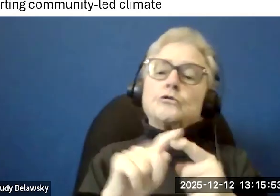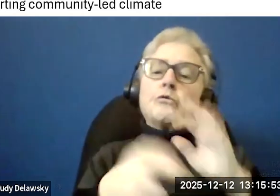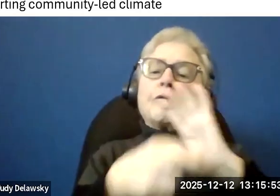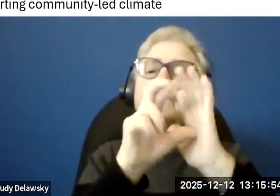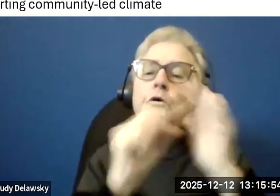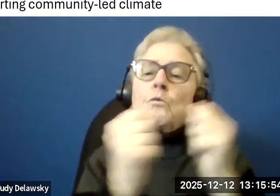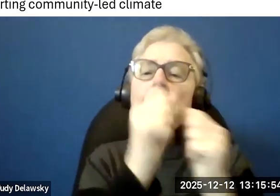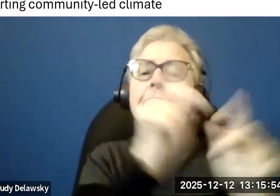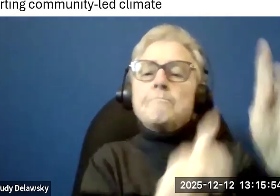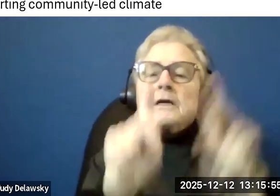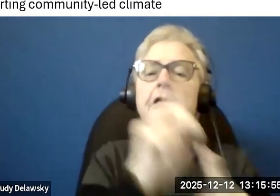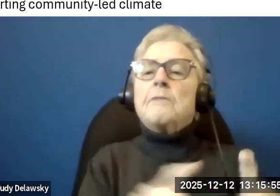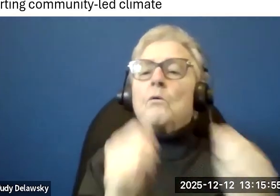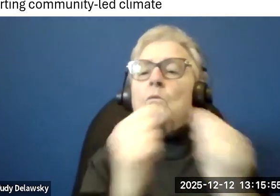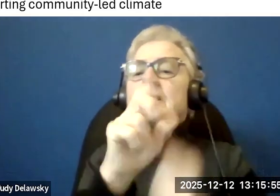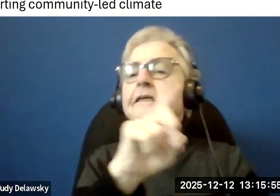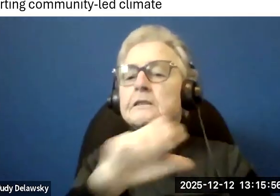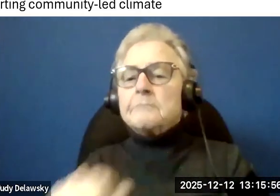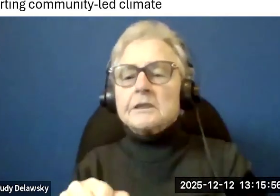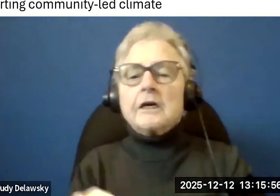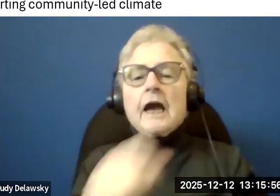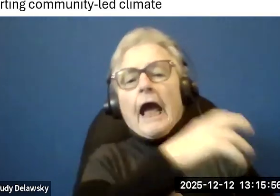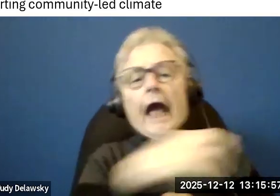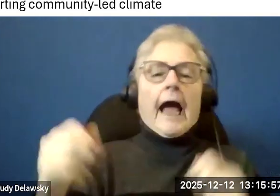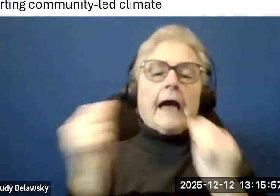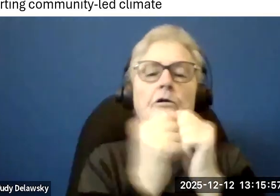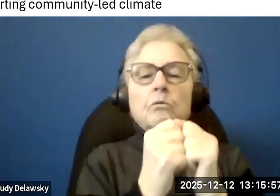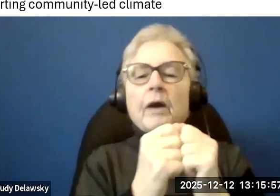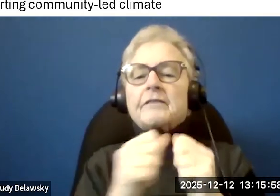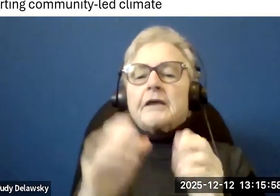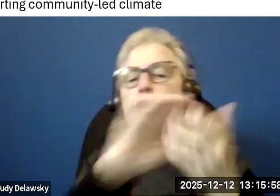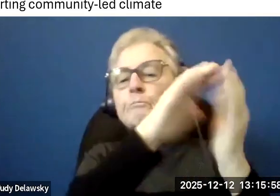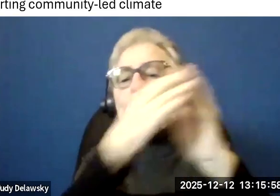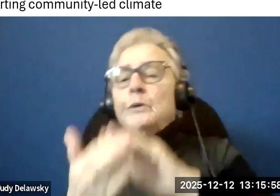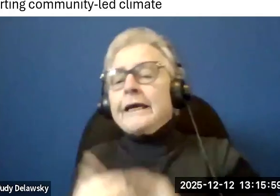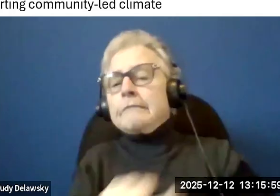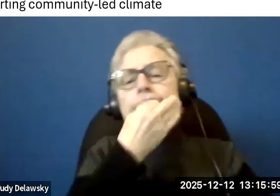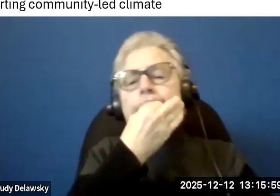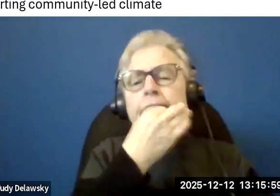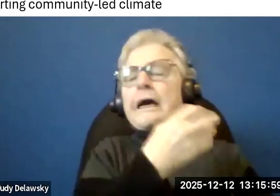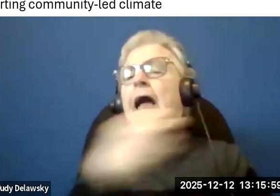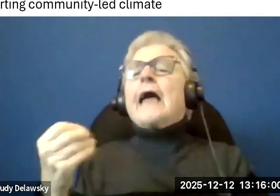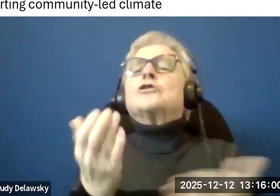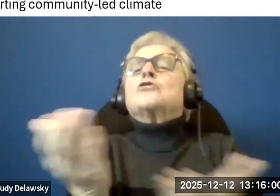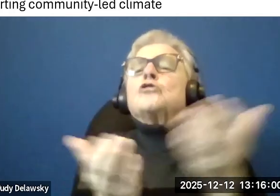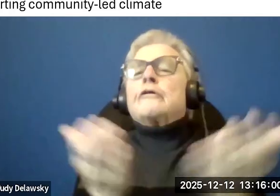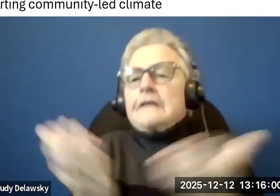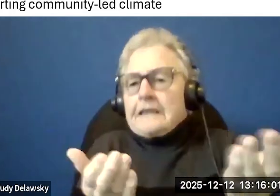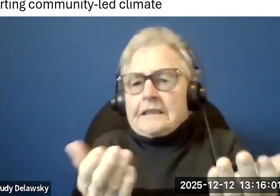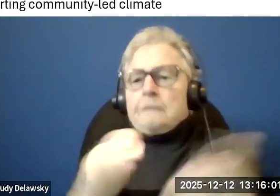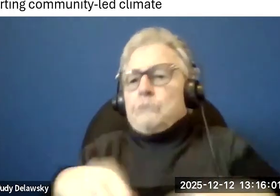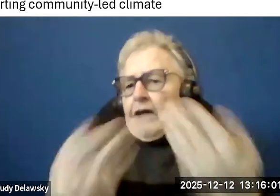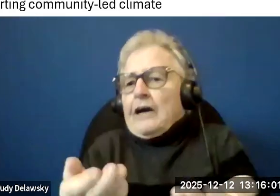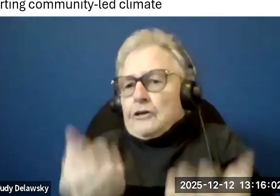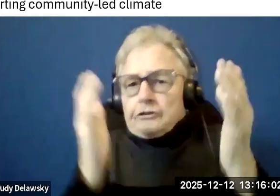disabilities, community experts, and service providers. And this will allow us to capture diverse perspectives and